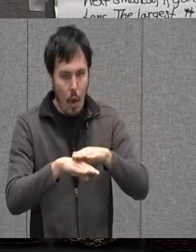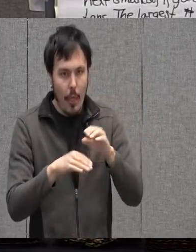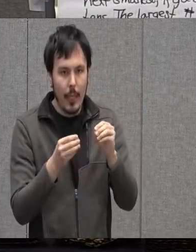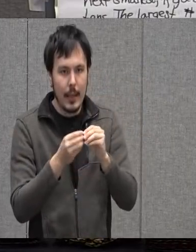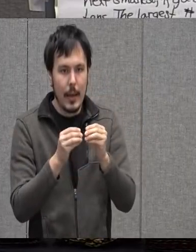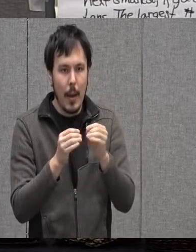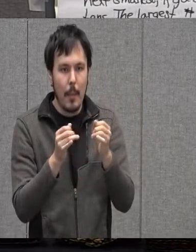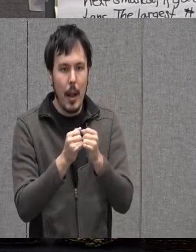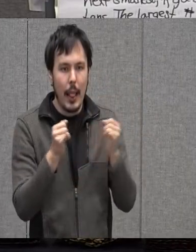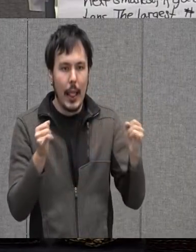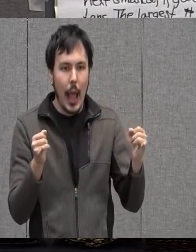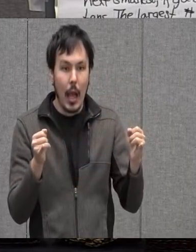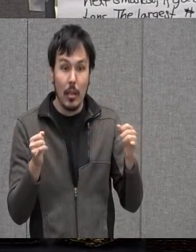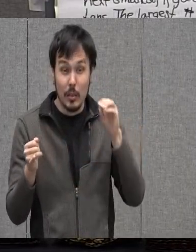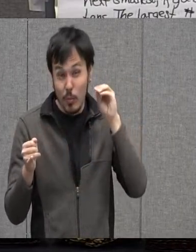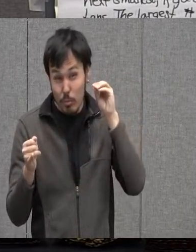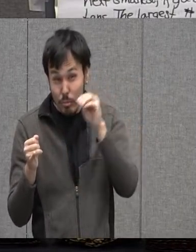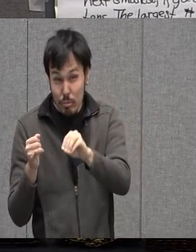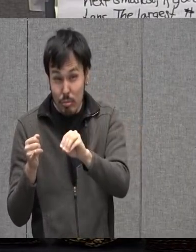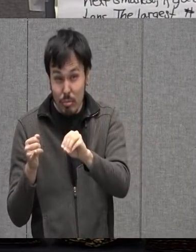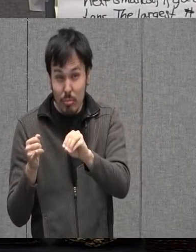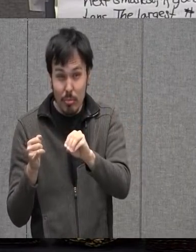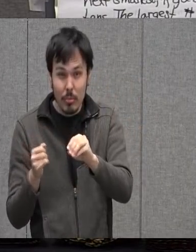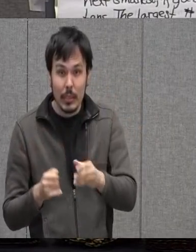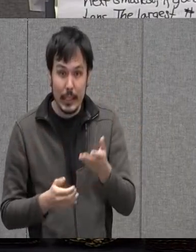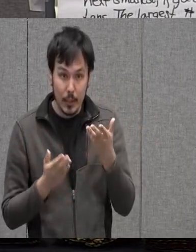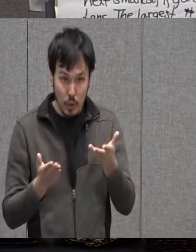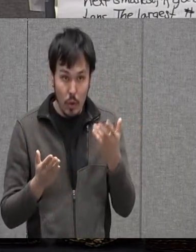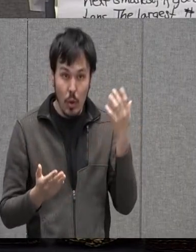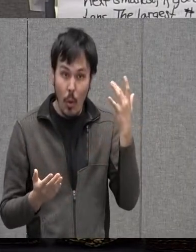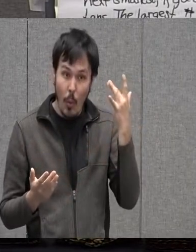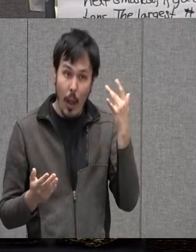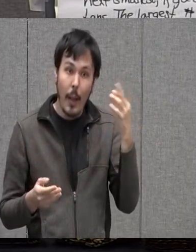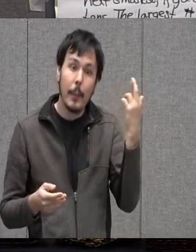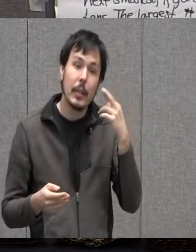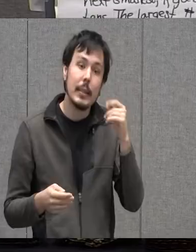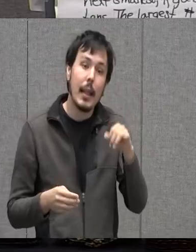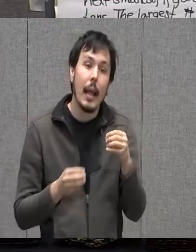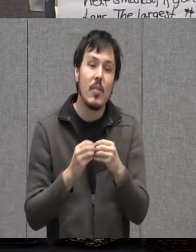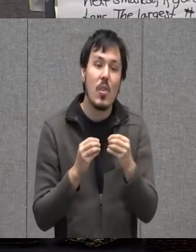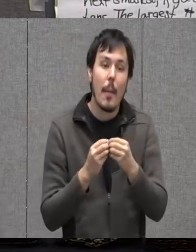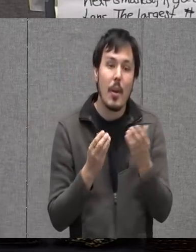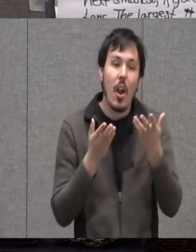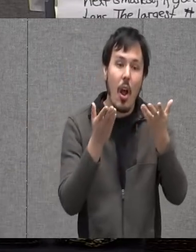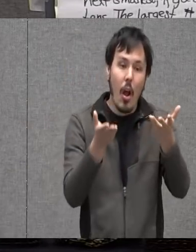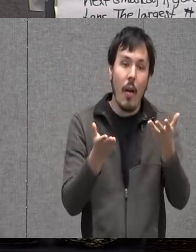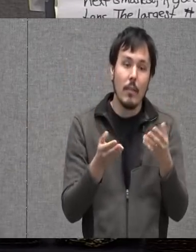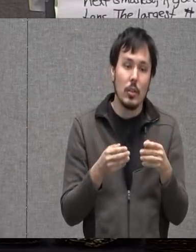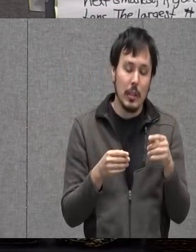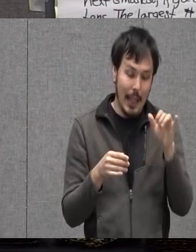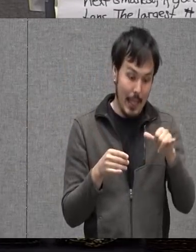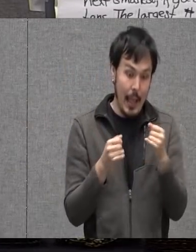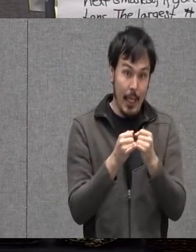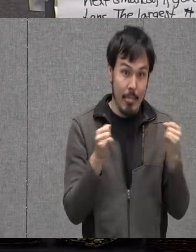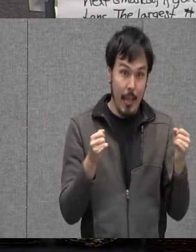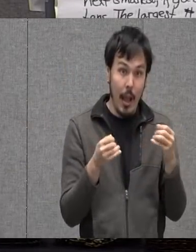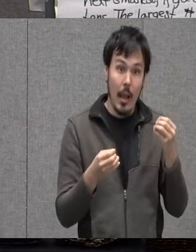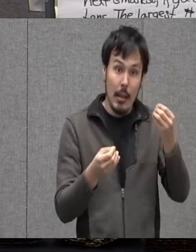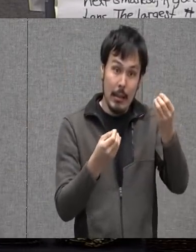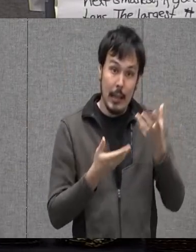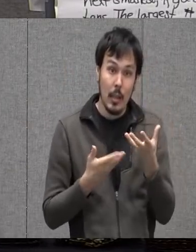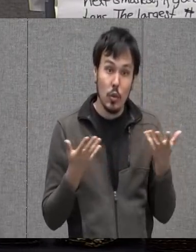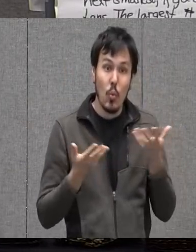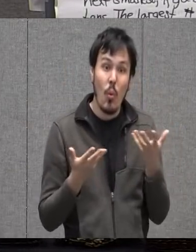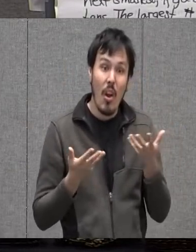ahead and placed it here, since the only thing that the number line had for us was this 42. This is a good example of the